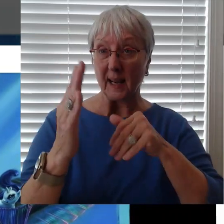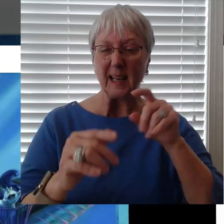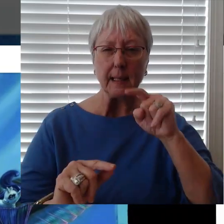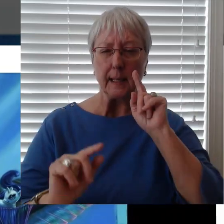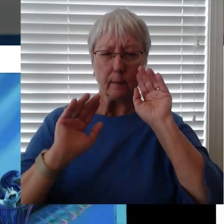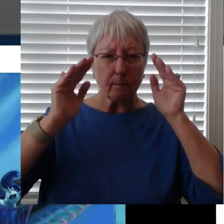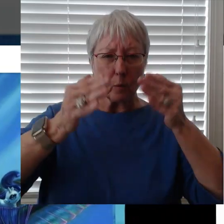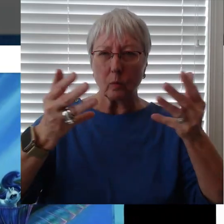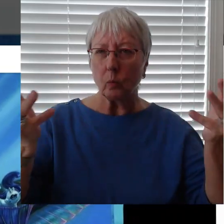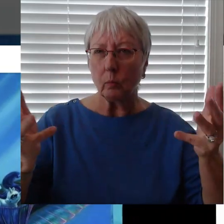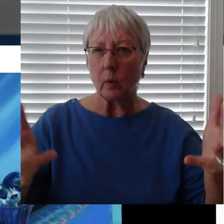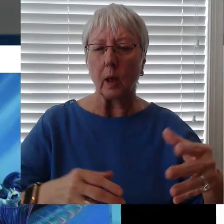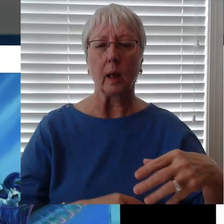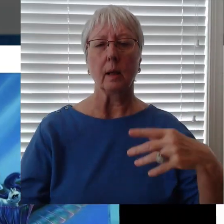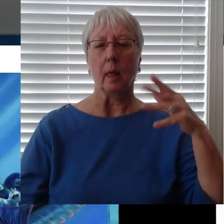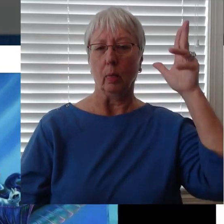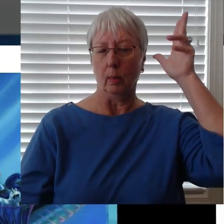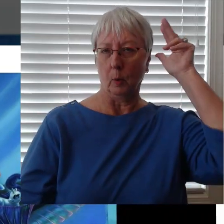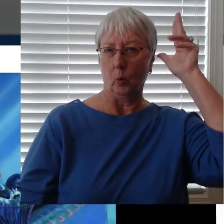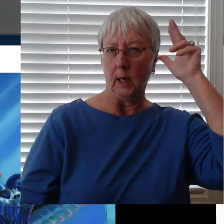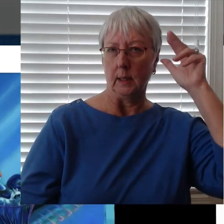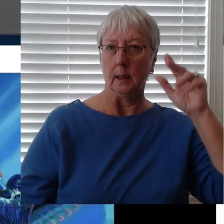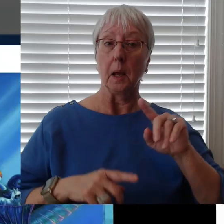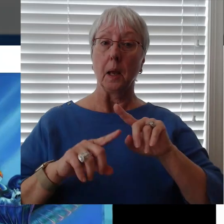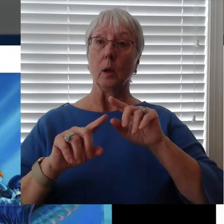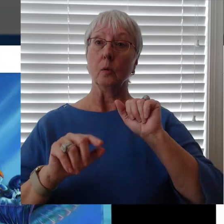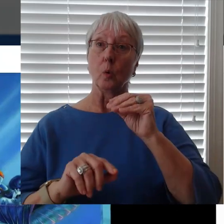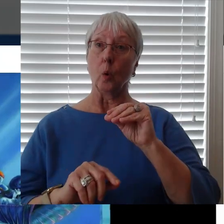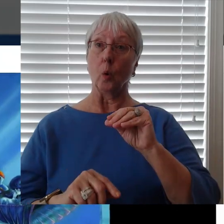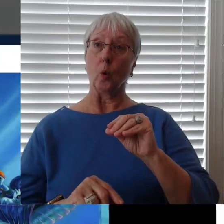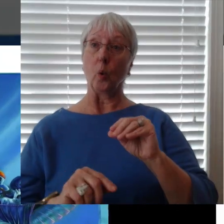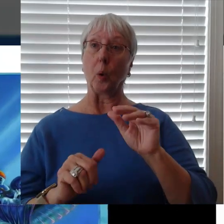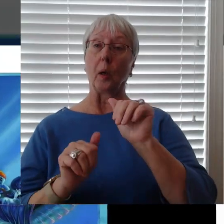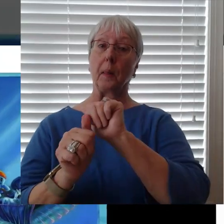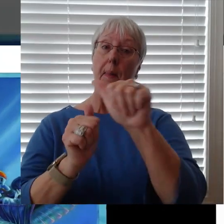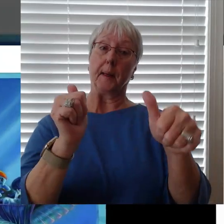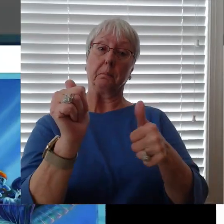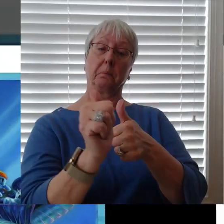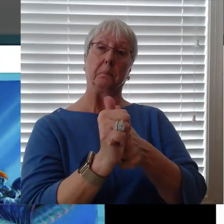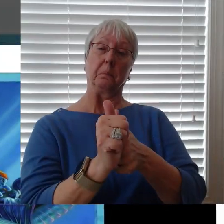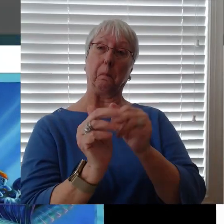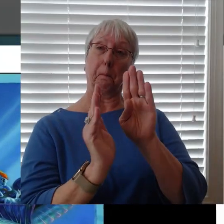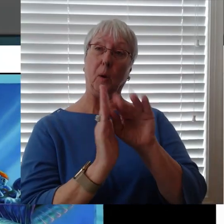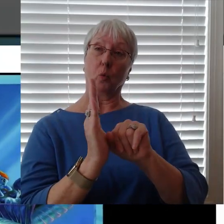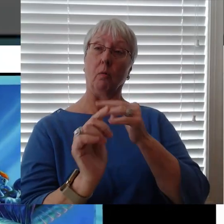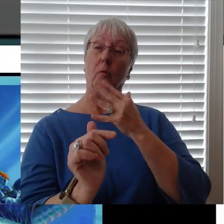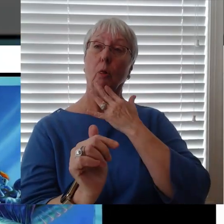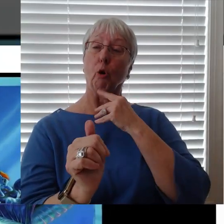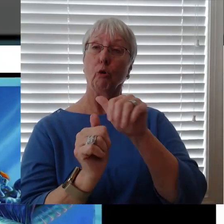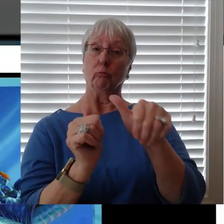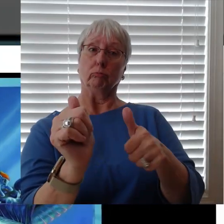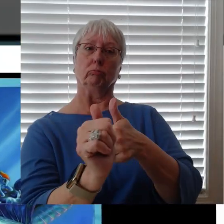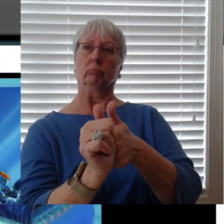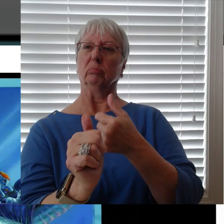I could choose a ground that would allow the vibrant pink, purple, orange, and red of the ponies to really stand